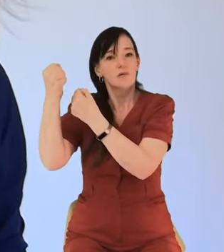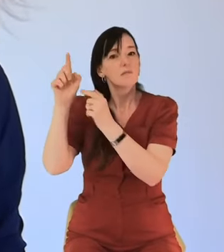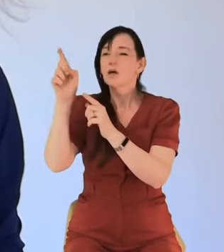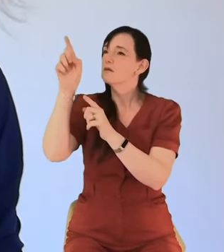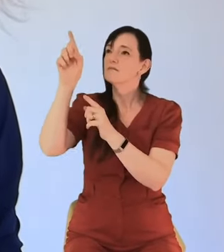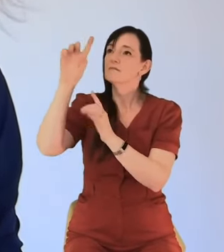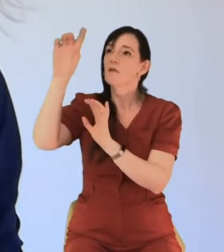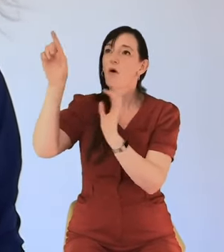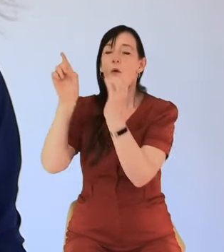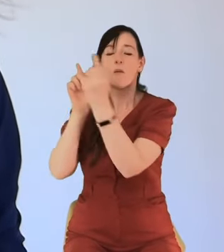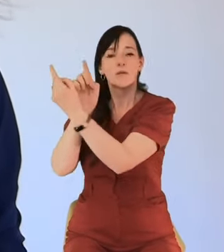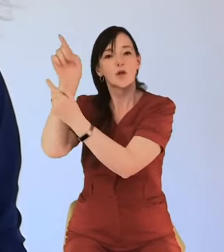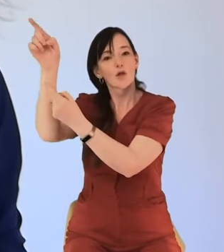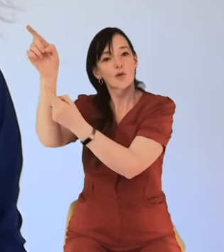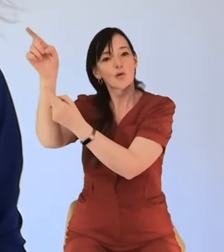us.